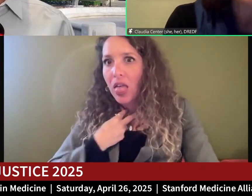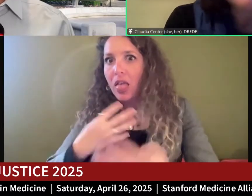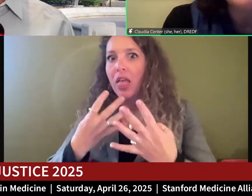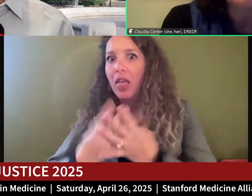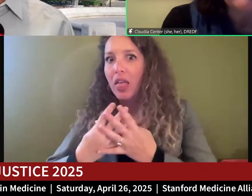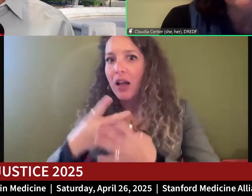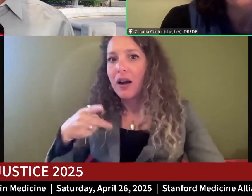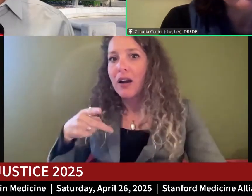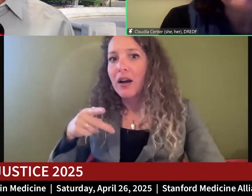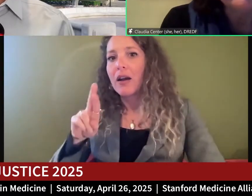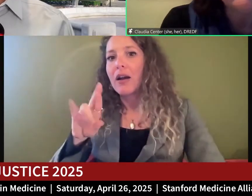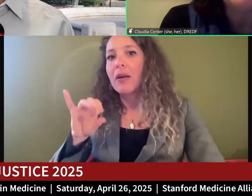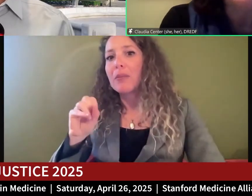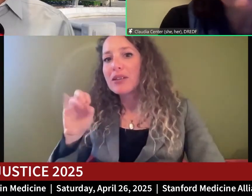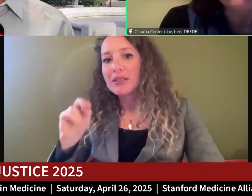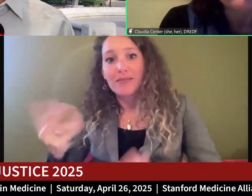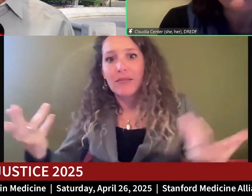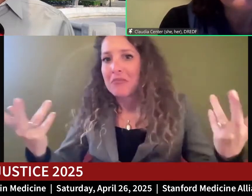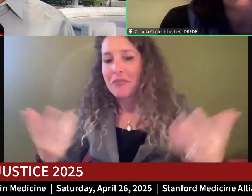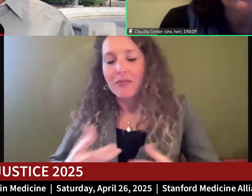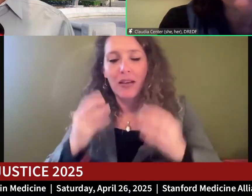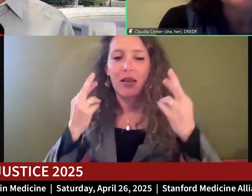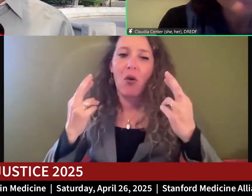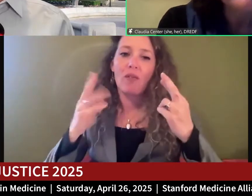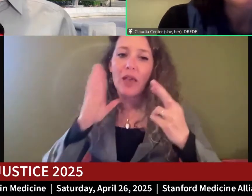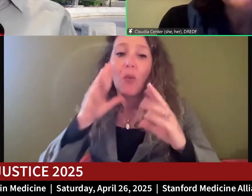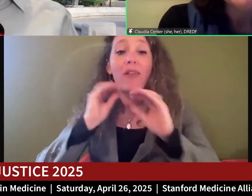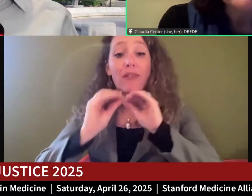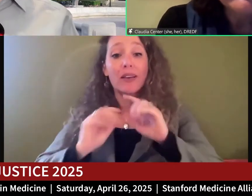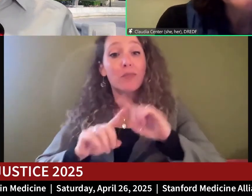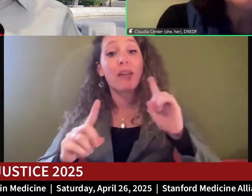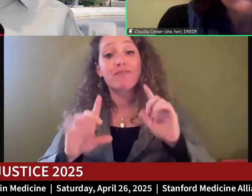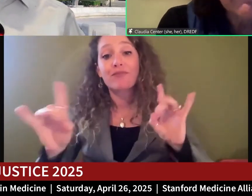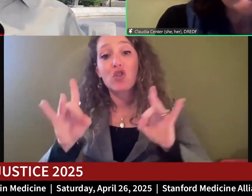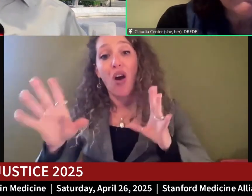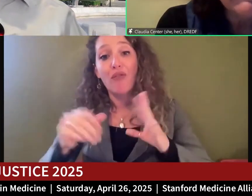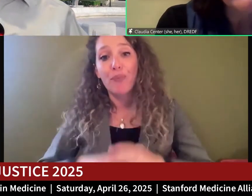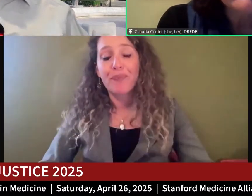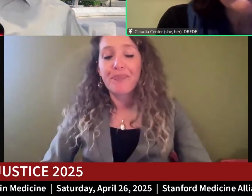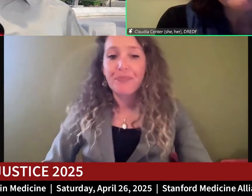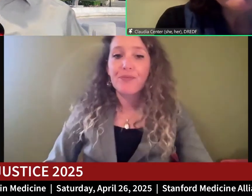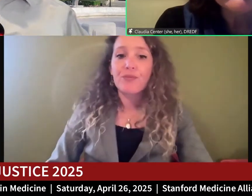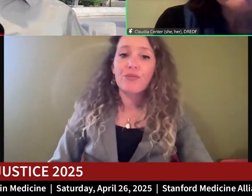mean, we're gonna hopefully fix it, but it's just awful.